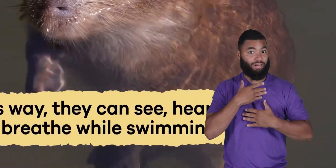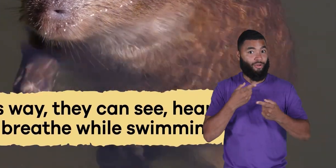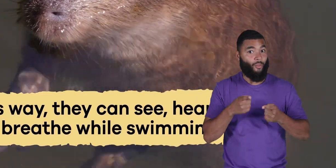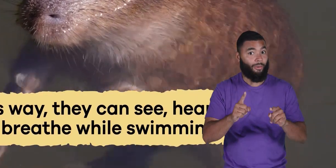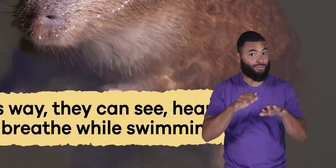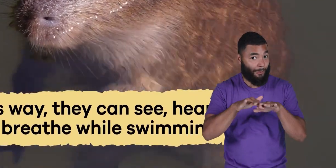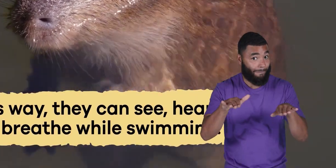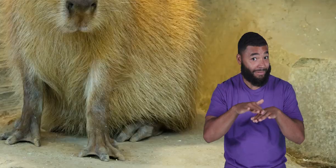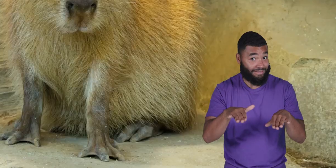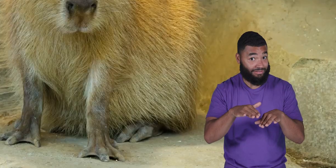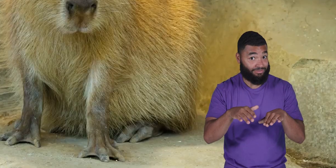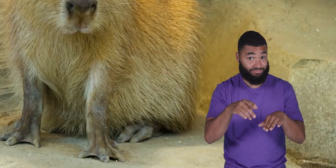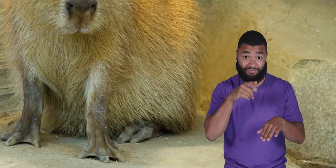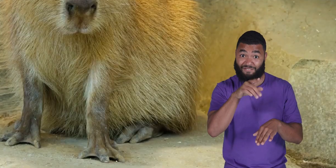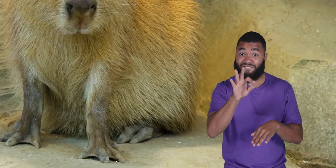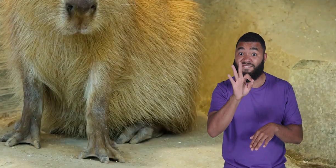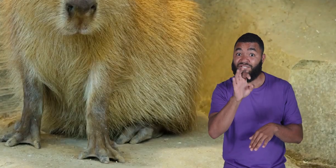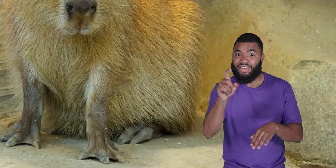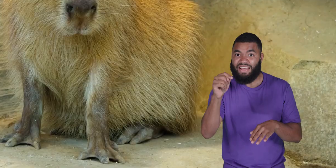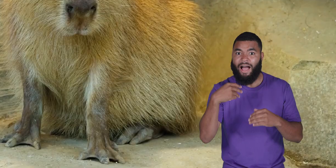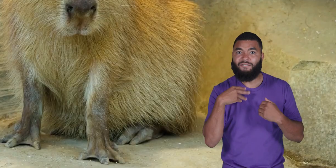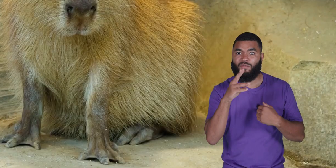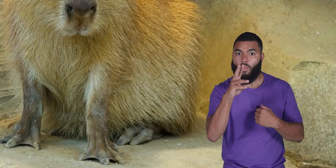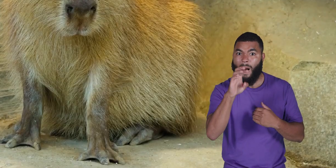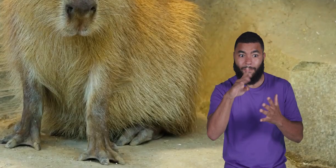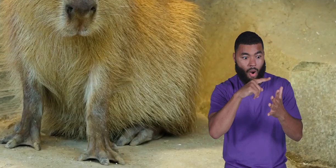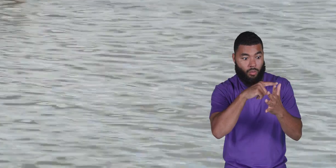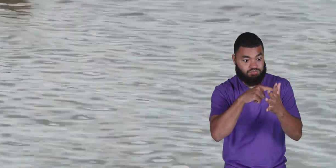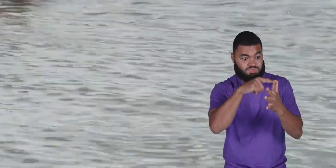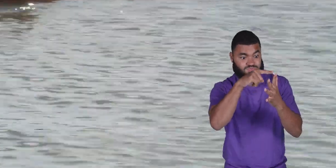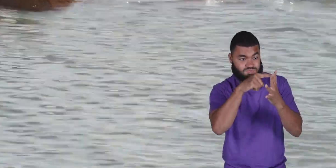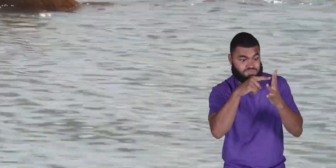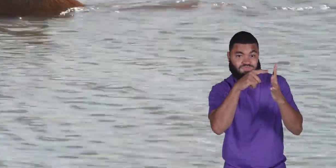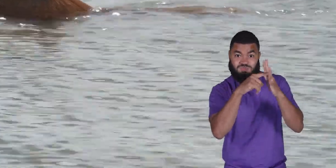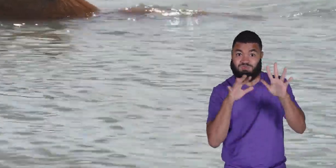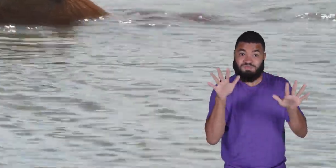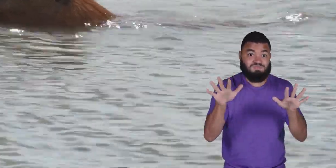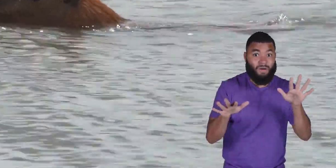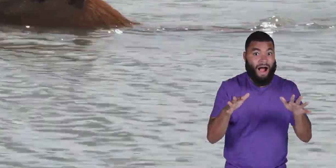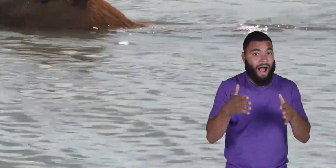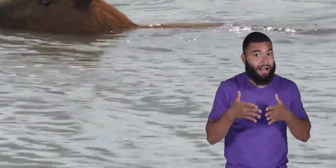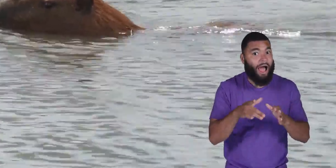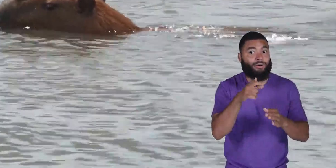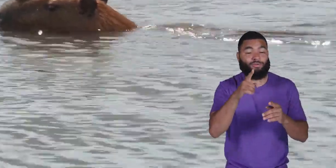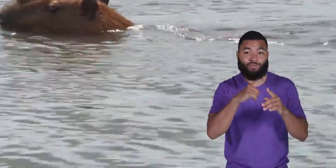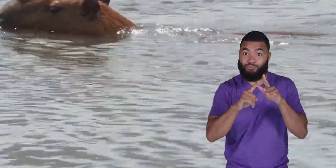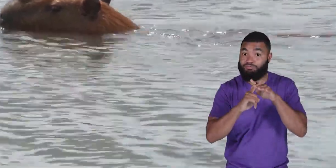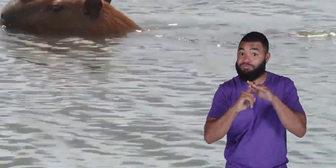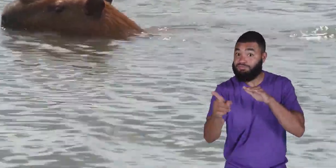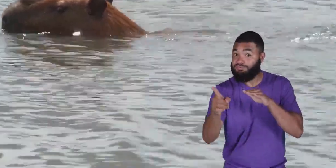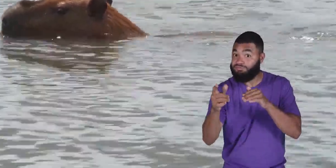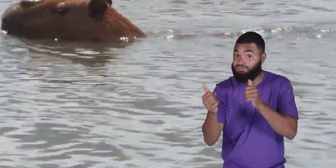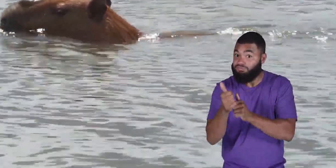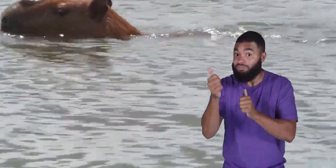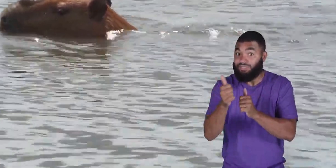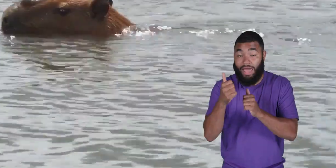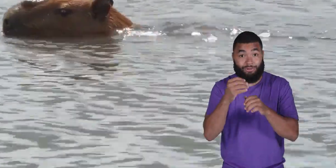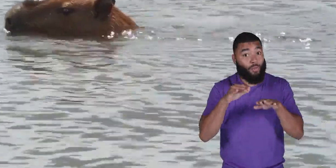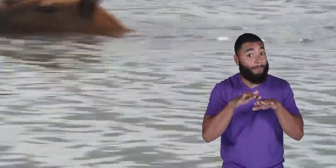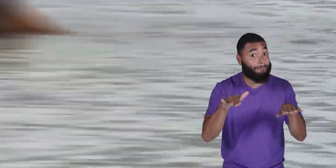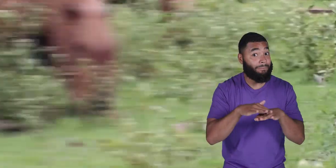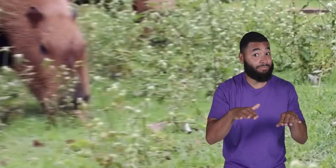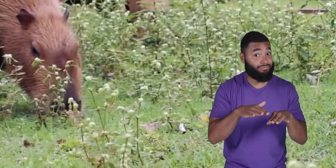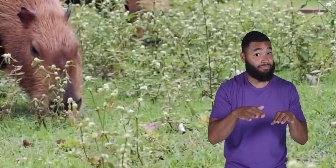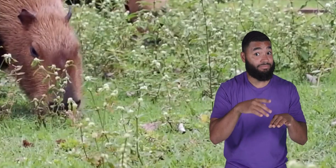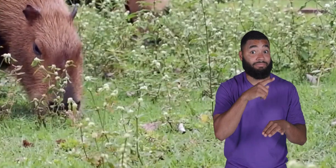while swimming capybaras also have webbed feet which make them excellent swimmers and allow them to escape predators